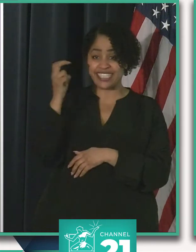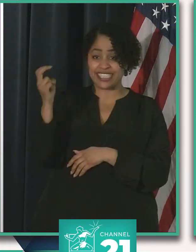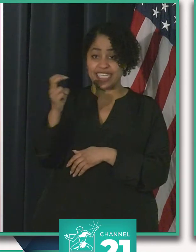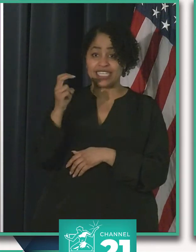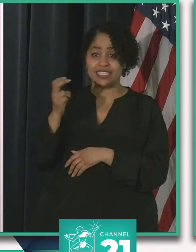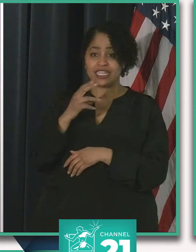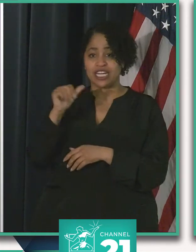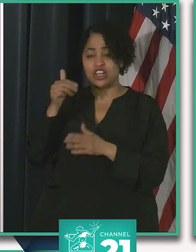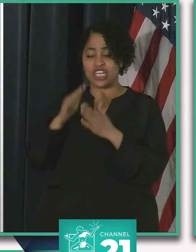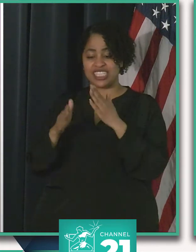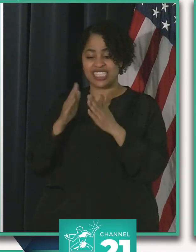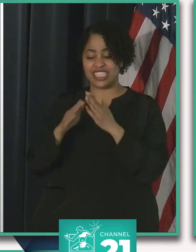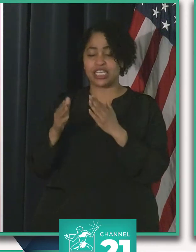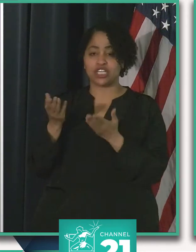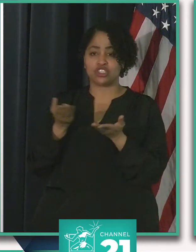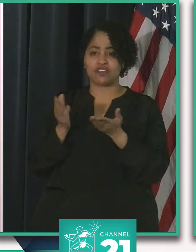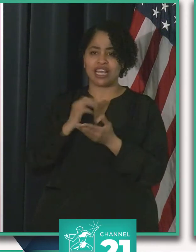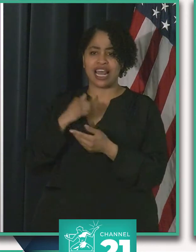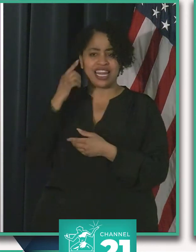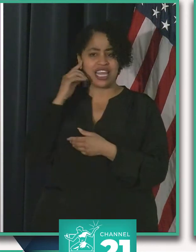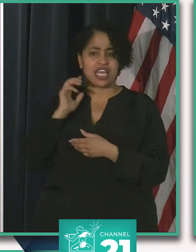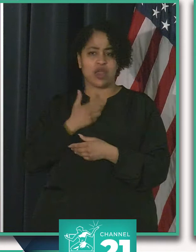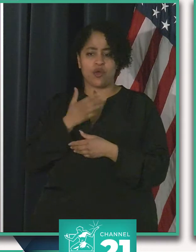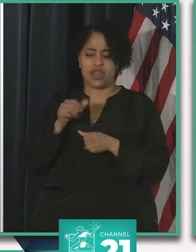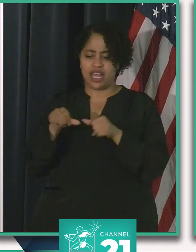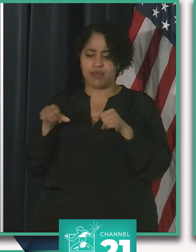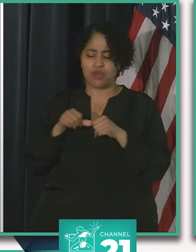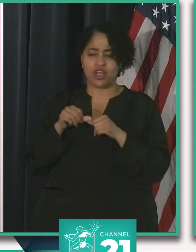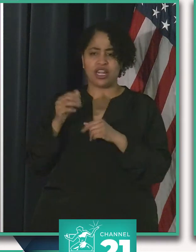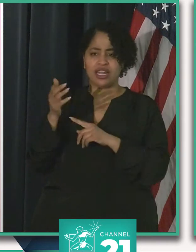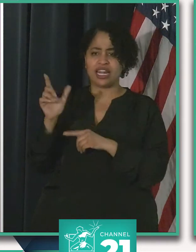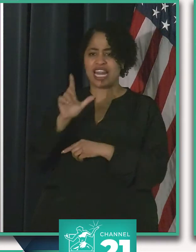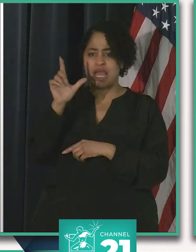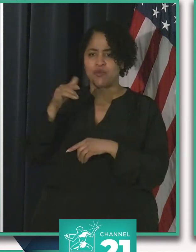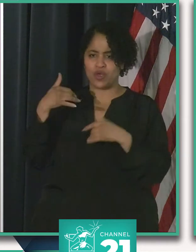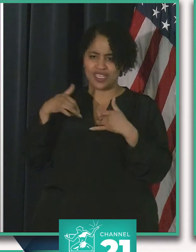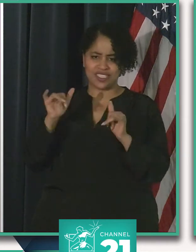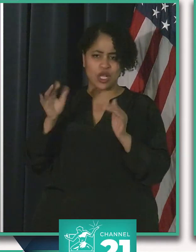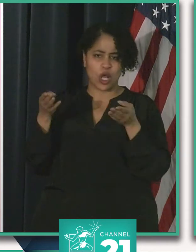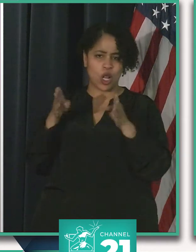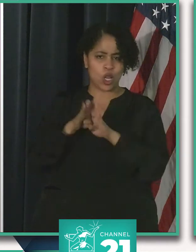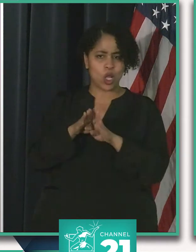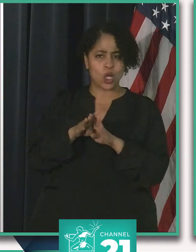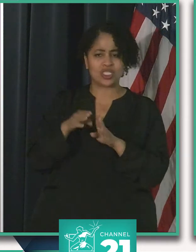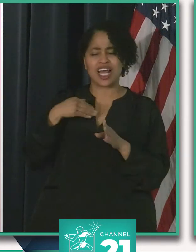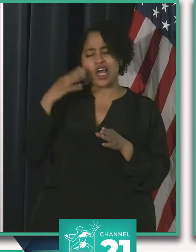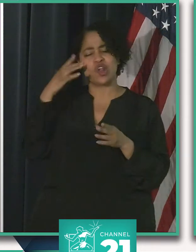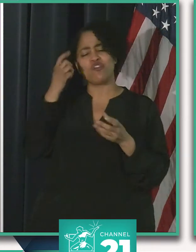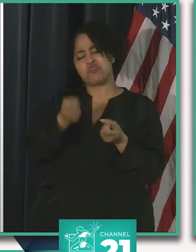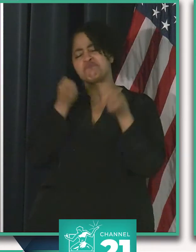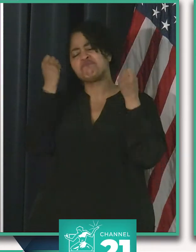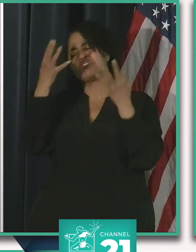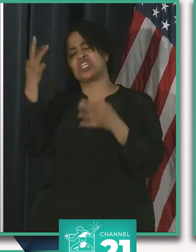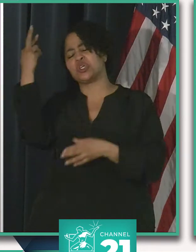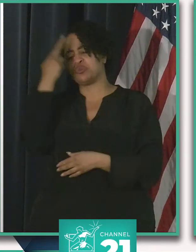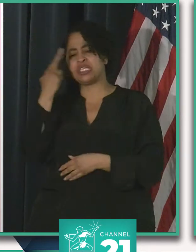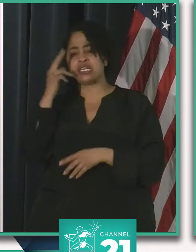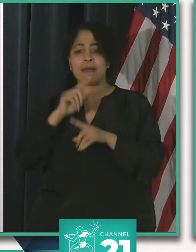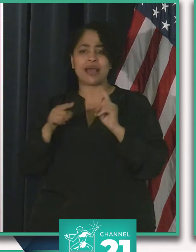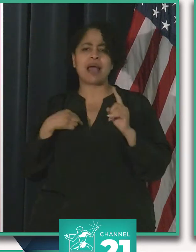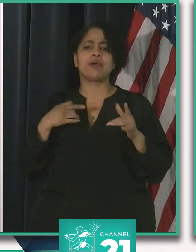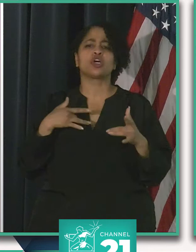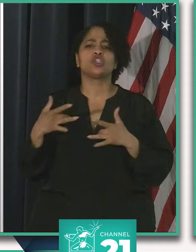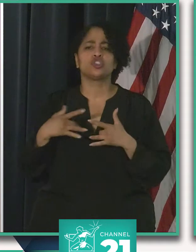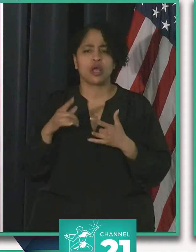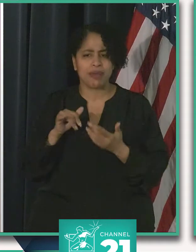think my neighborhood library even is still closed, and I know that's for, you know, a myriad of reasons, but I'm just concerned